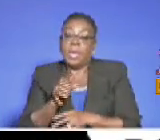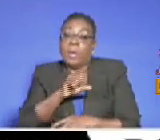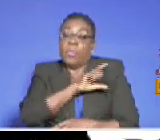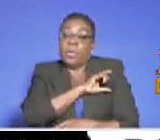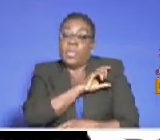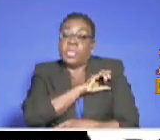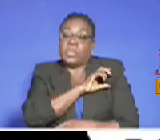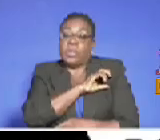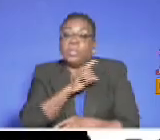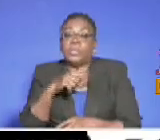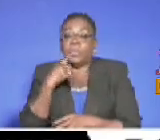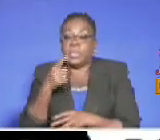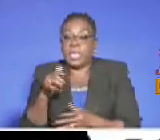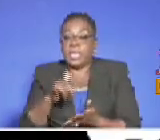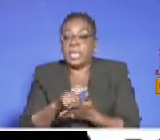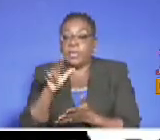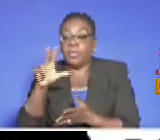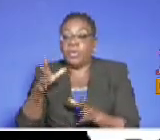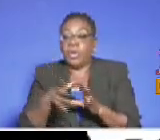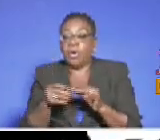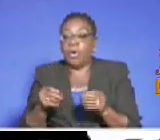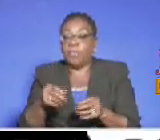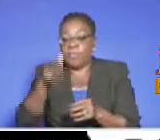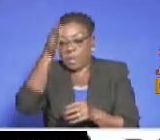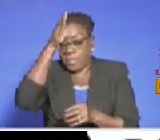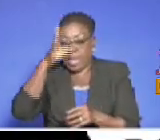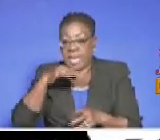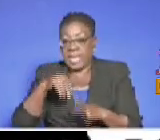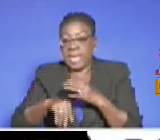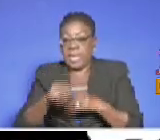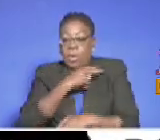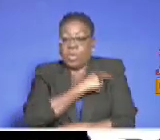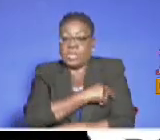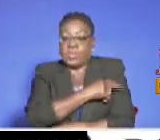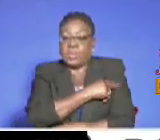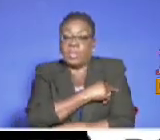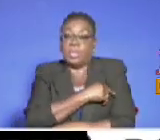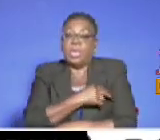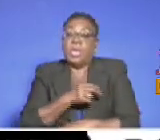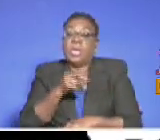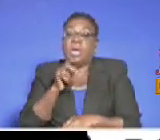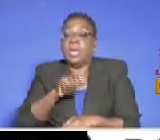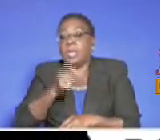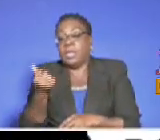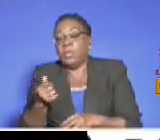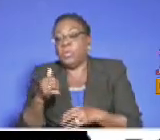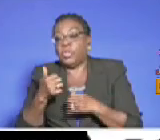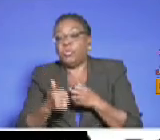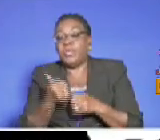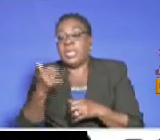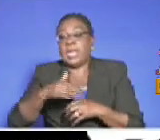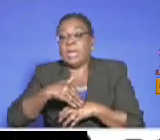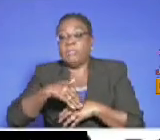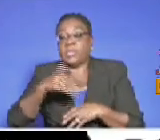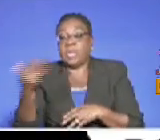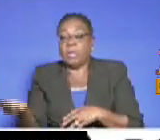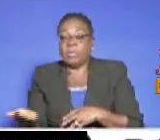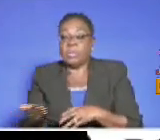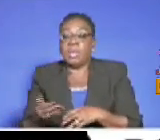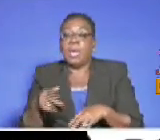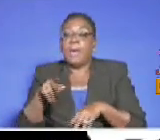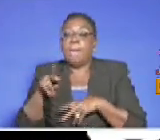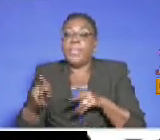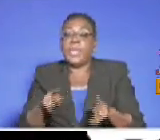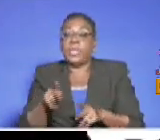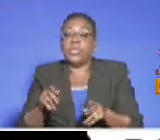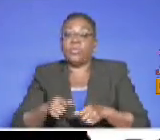also revealed that the three of the victims are detained in hospital while another was treated and discharged. Authorities added that Peter Street is